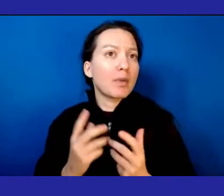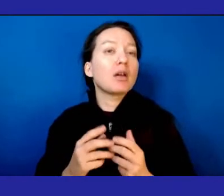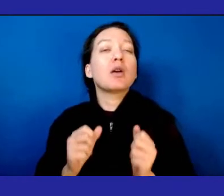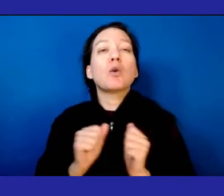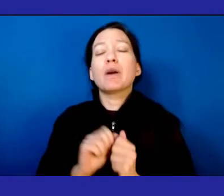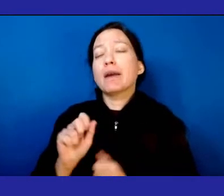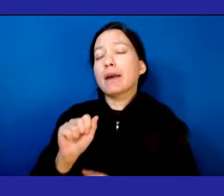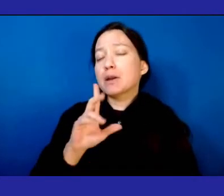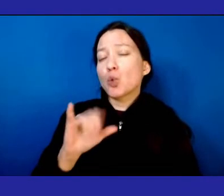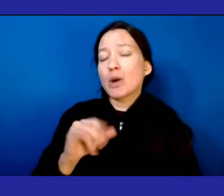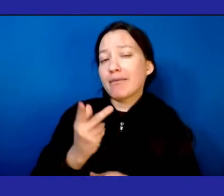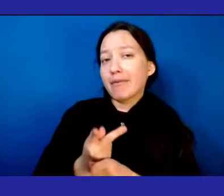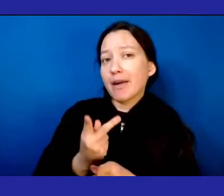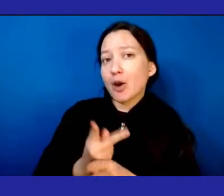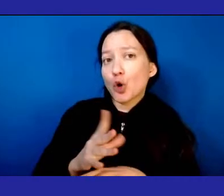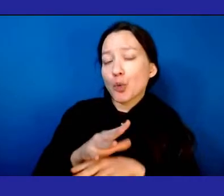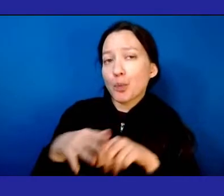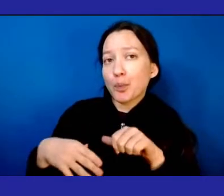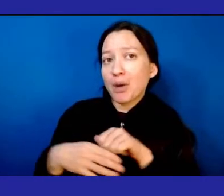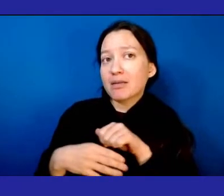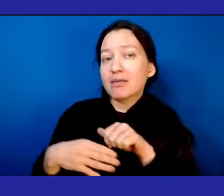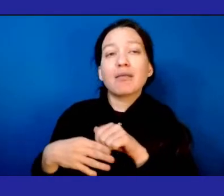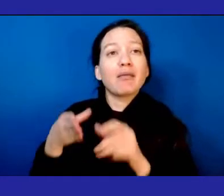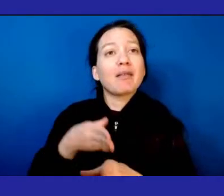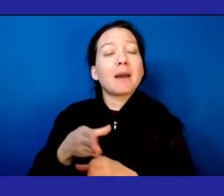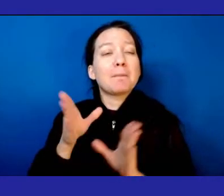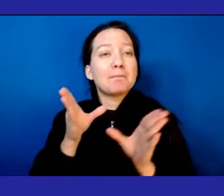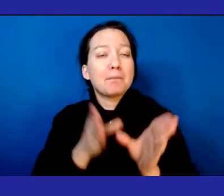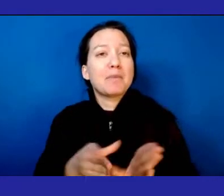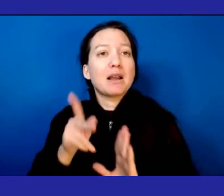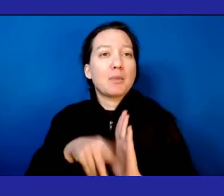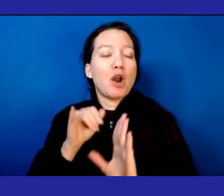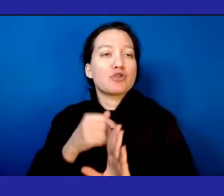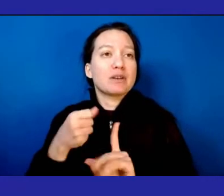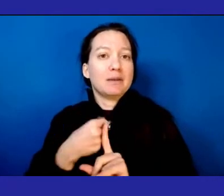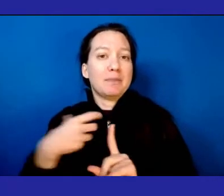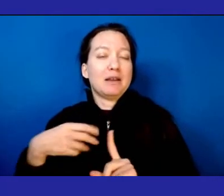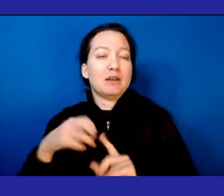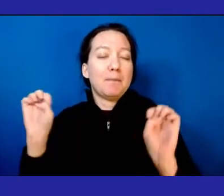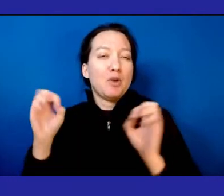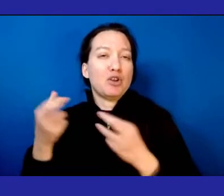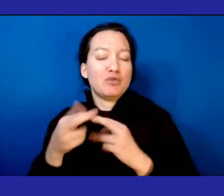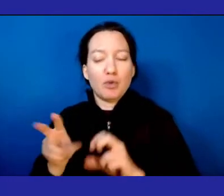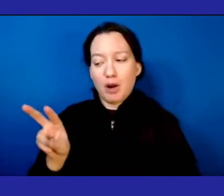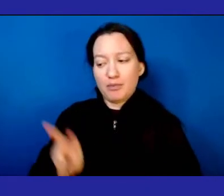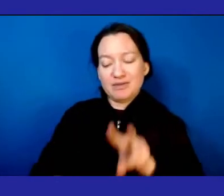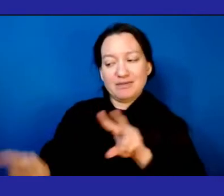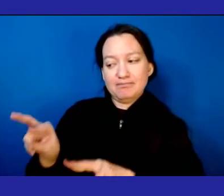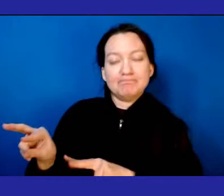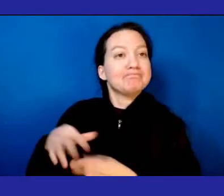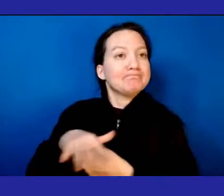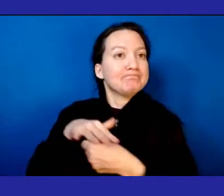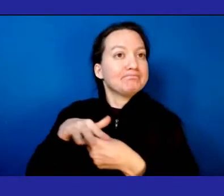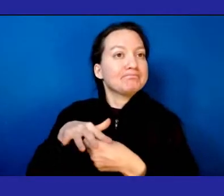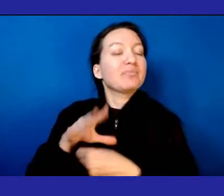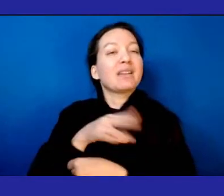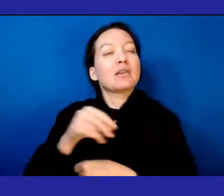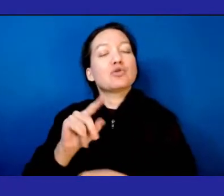care practice and planning projects to expand the emergency department observation area and trauma